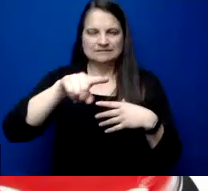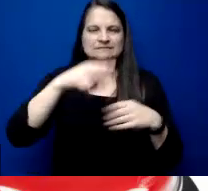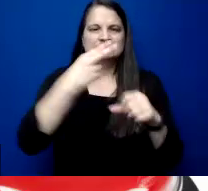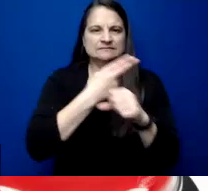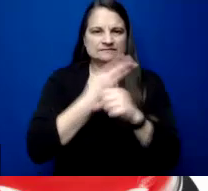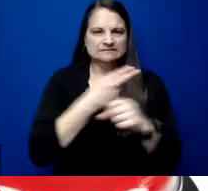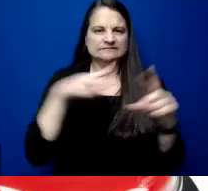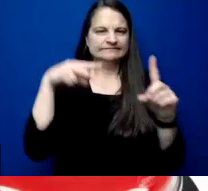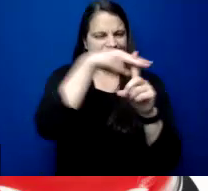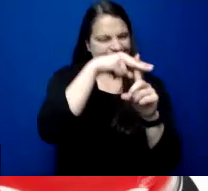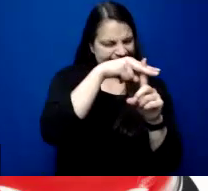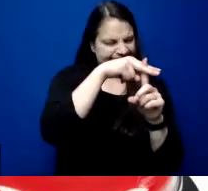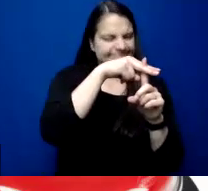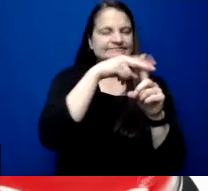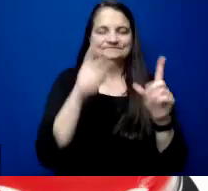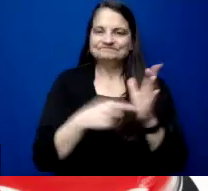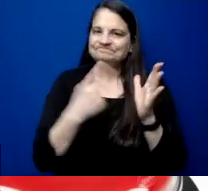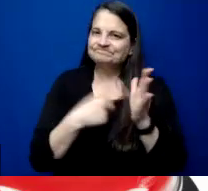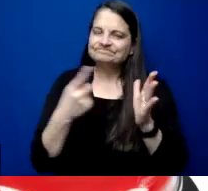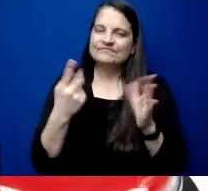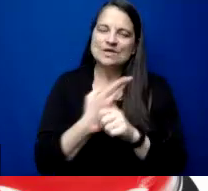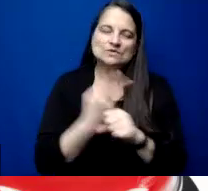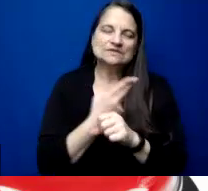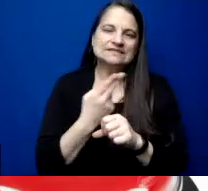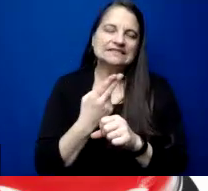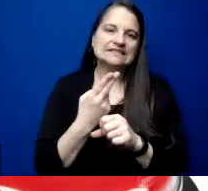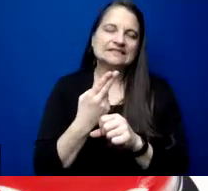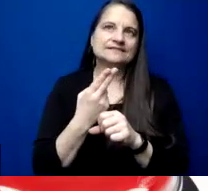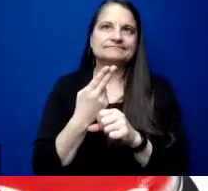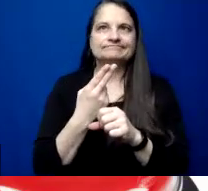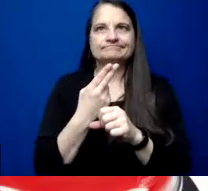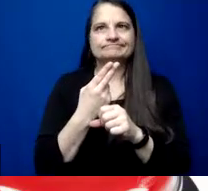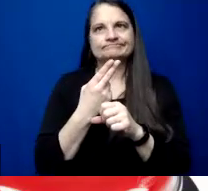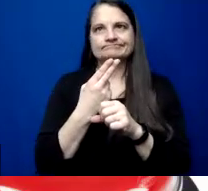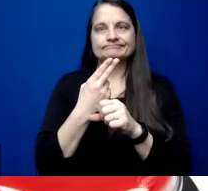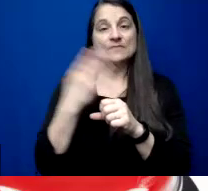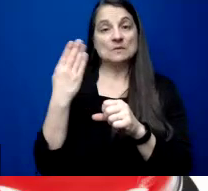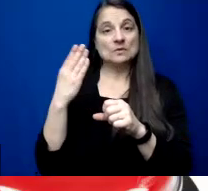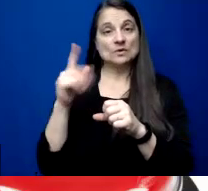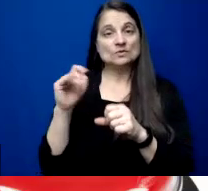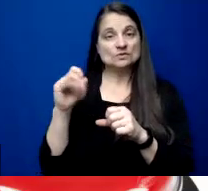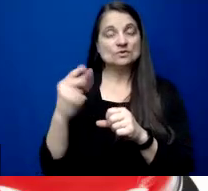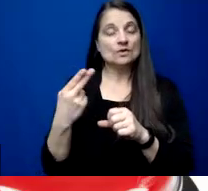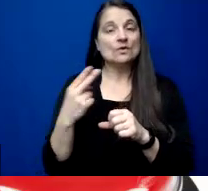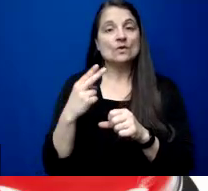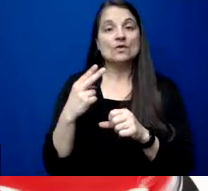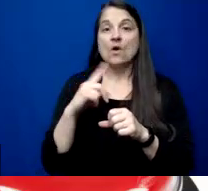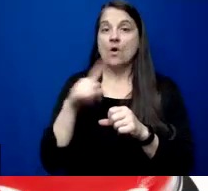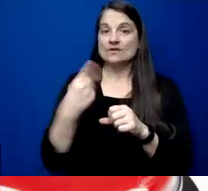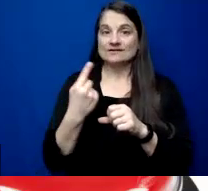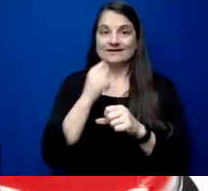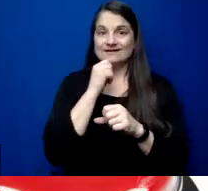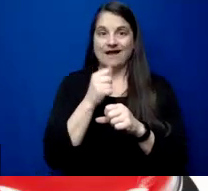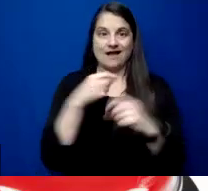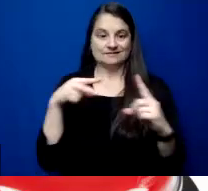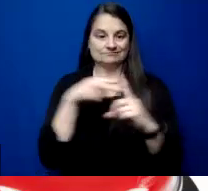to plug into an item, but sometimes you might be using something that is Bluetooth connected only. It doesn't have any ports